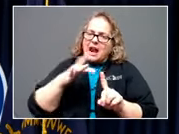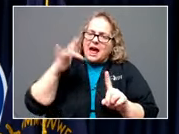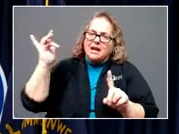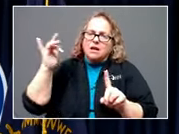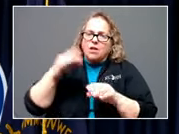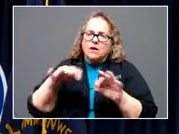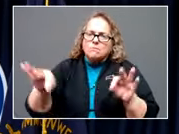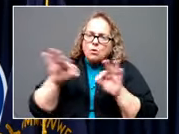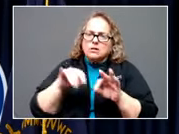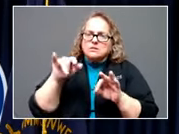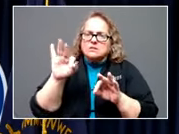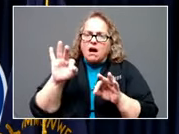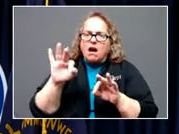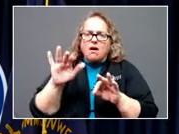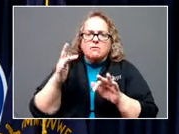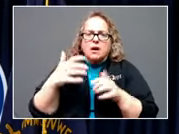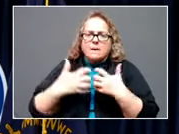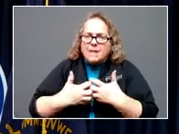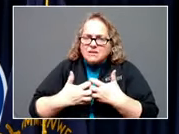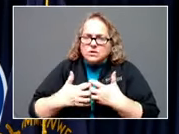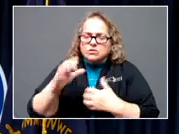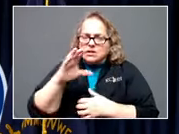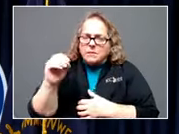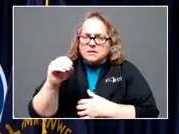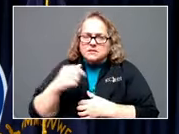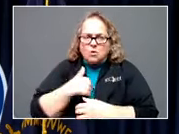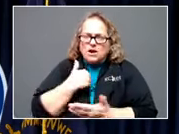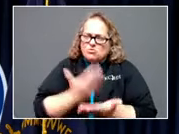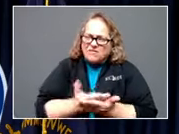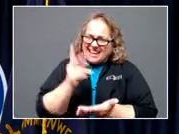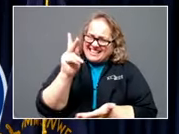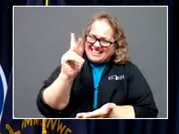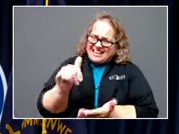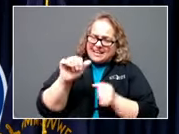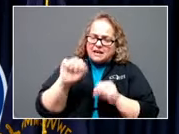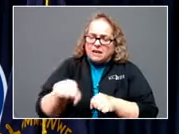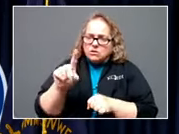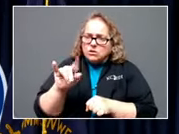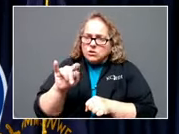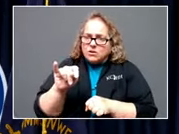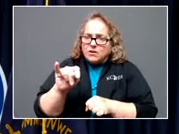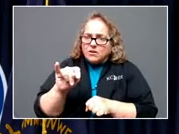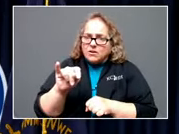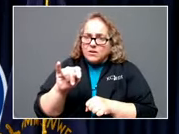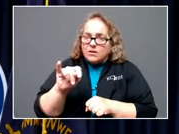we've now proven that we can do things in Kentucky that people thought couldn't be done in the United States. Look at GE in